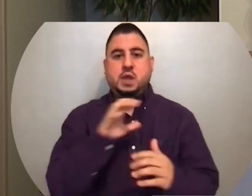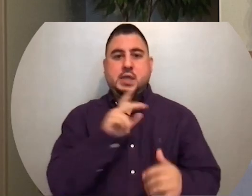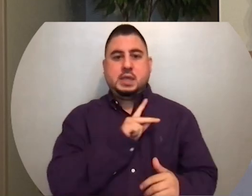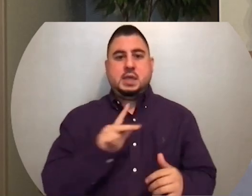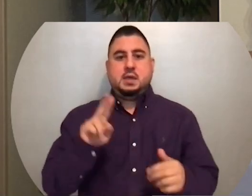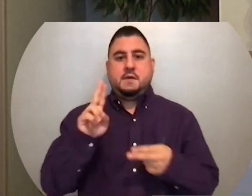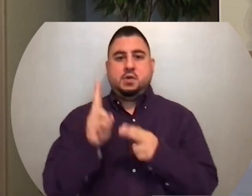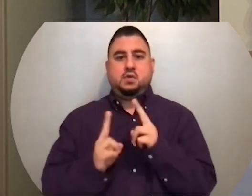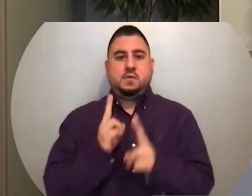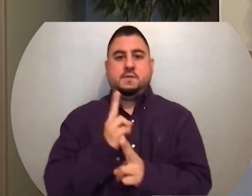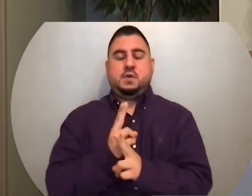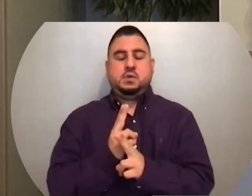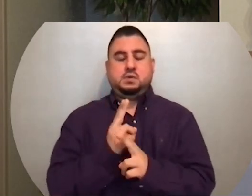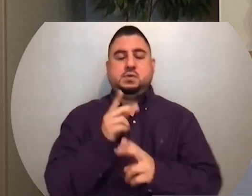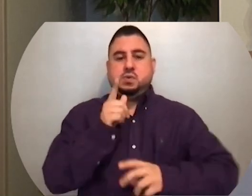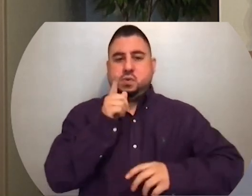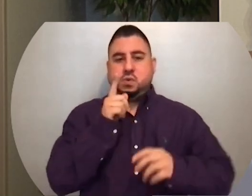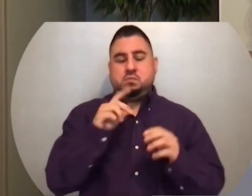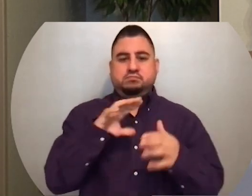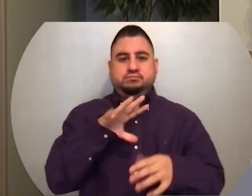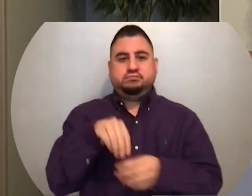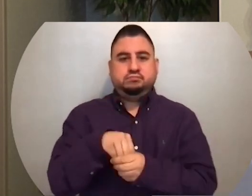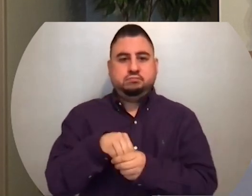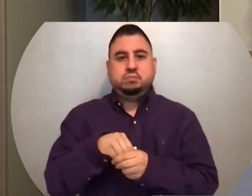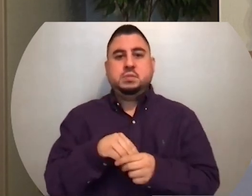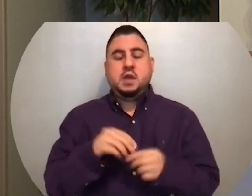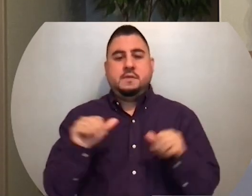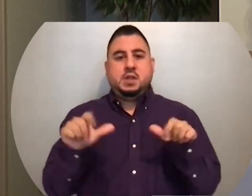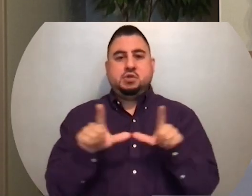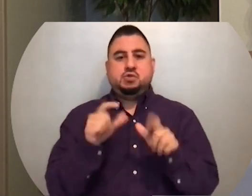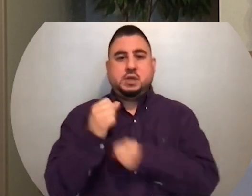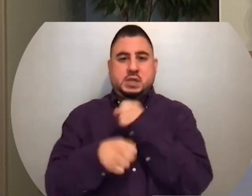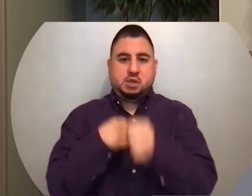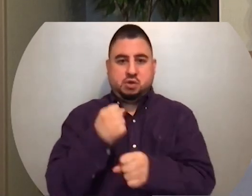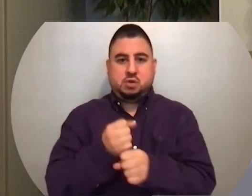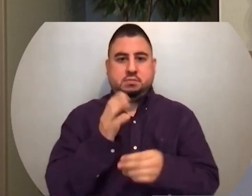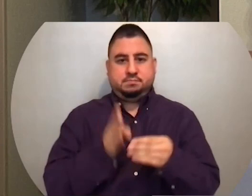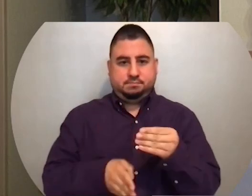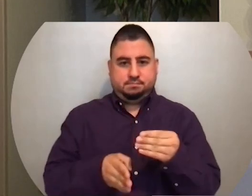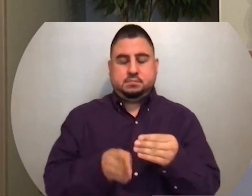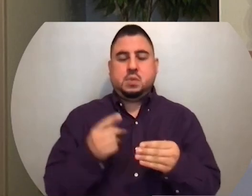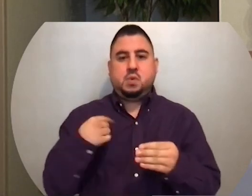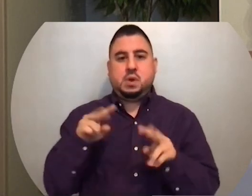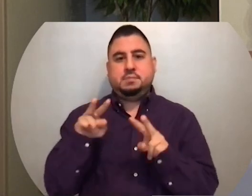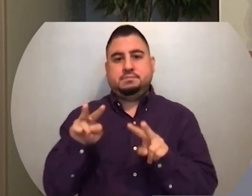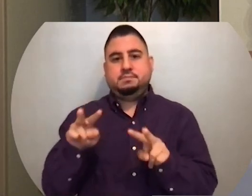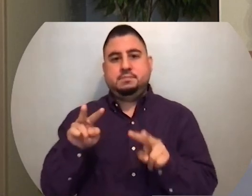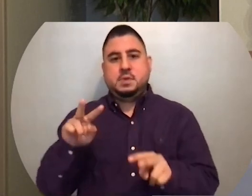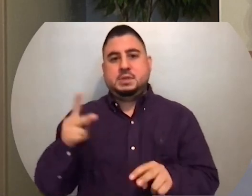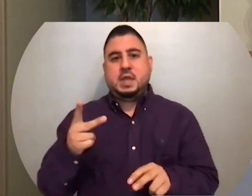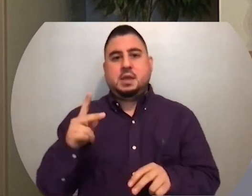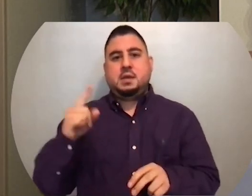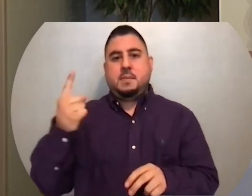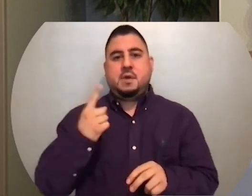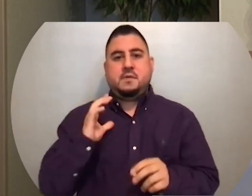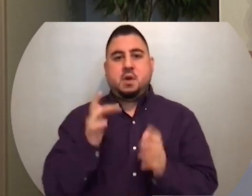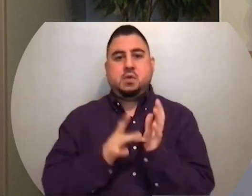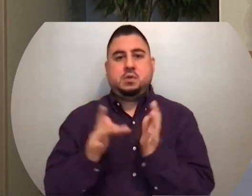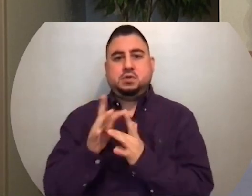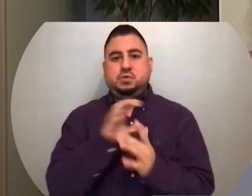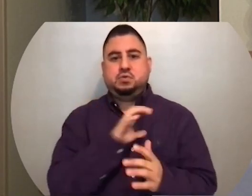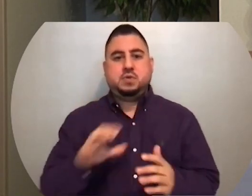of the universe, the very culmination of the liturgical year as we look forward to a second coming of our Lord Jesus